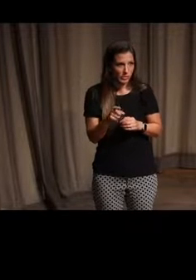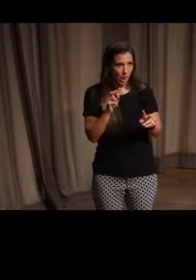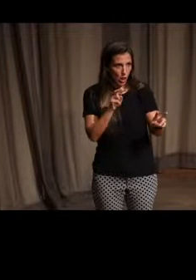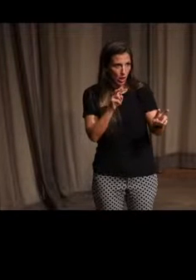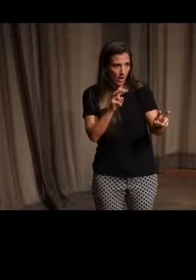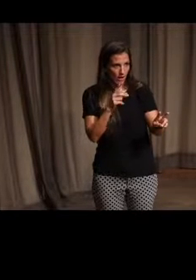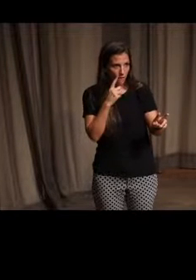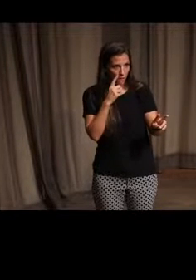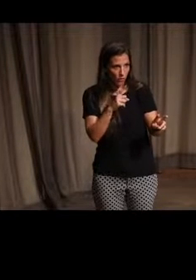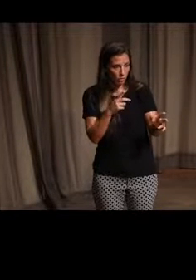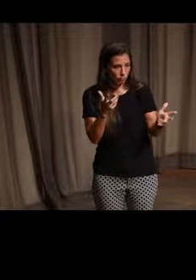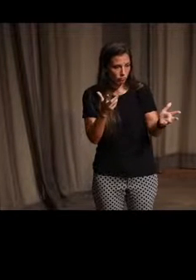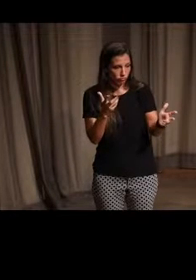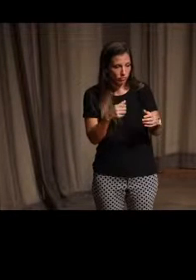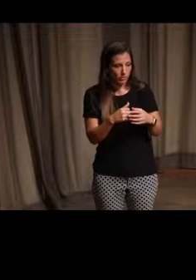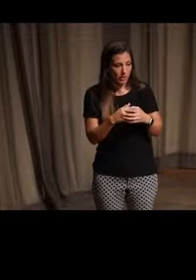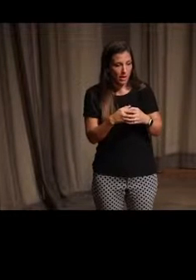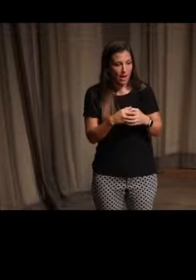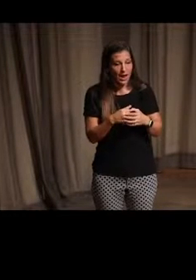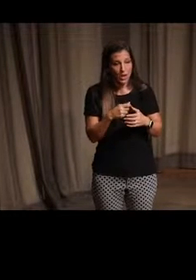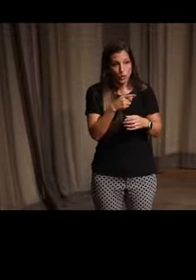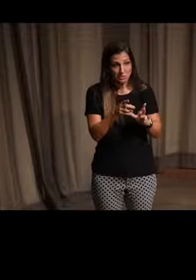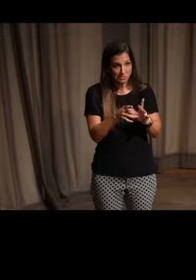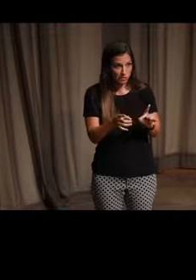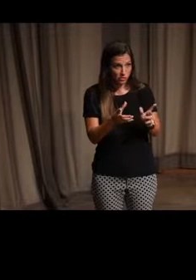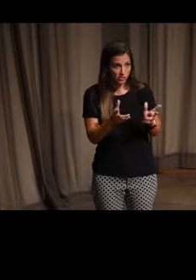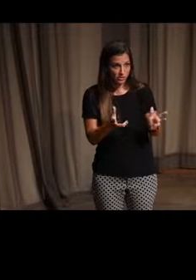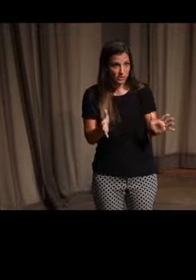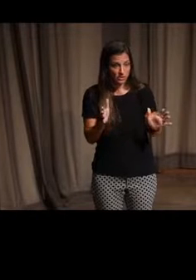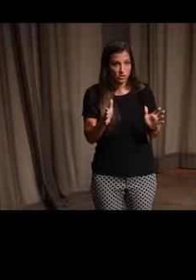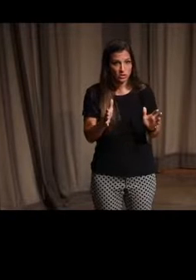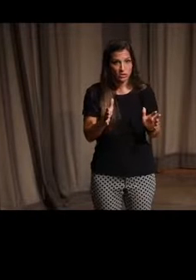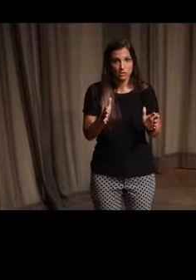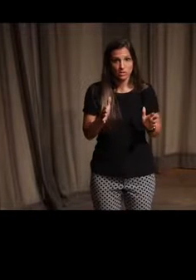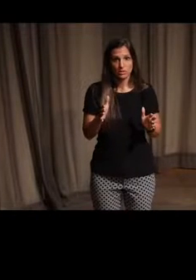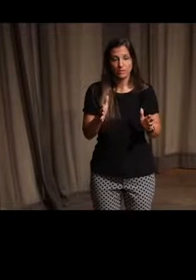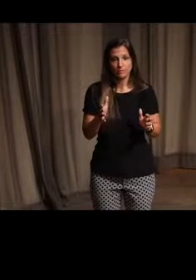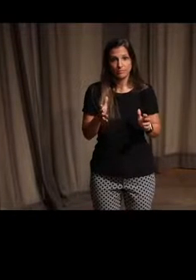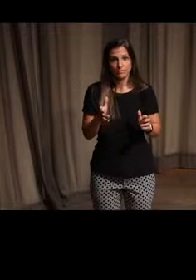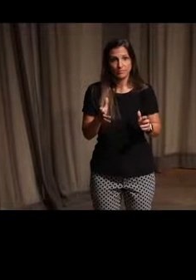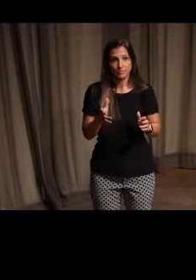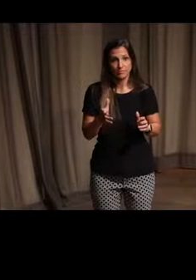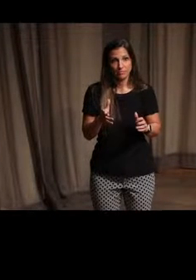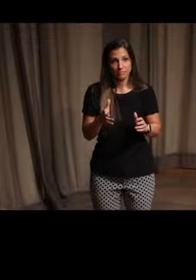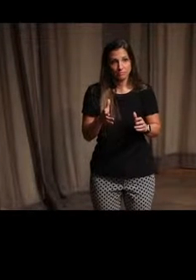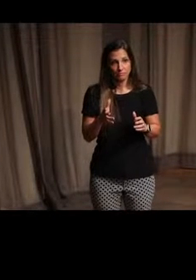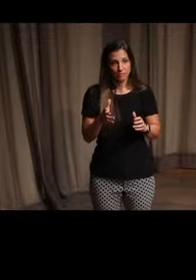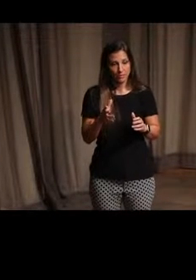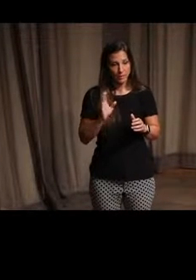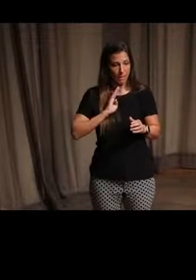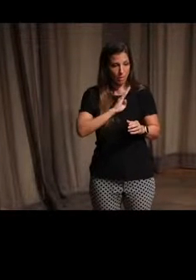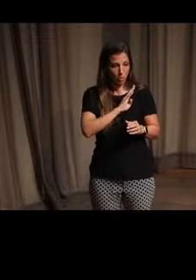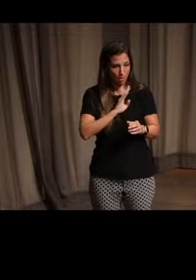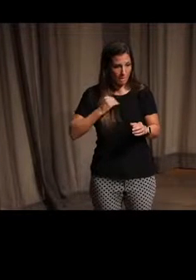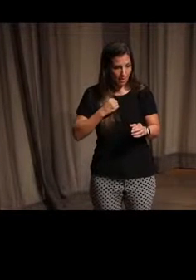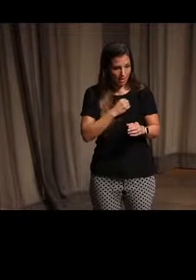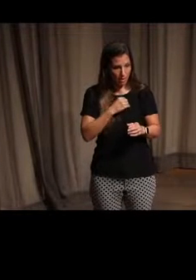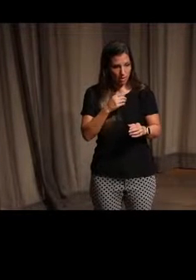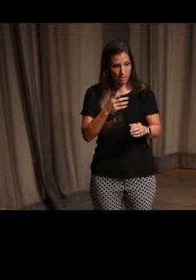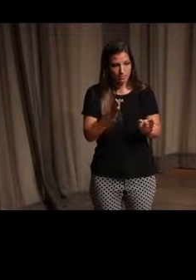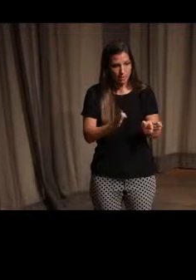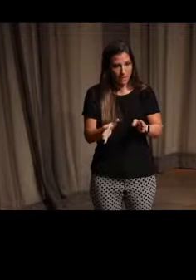the lookout for? You know, you mentioned, you know, from being a board member at Planned